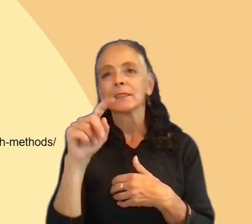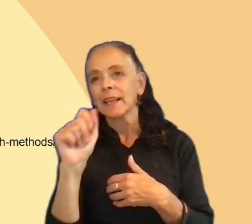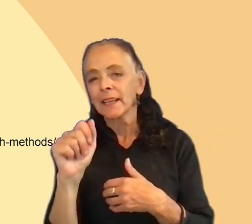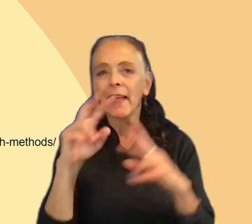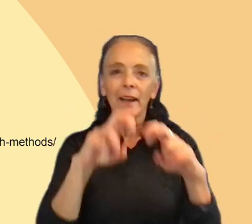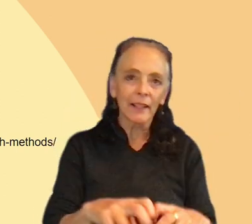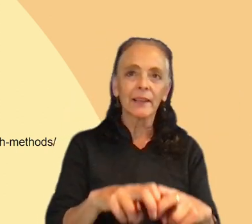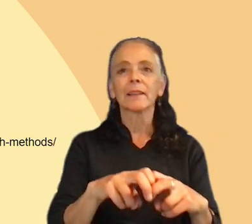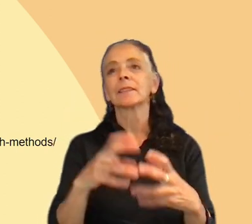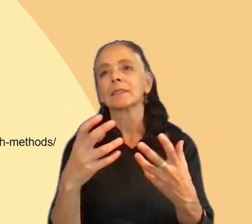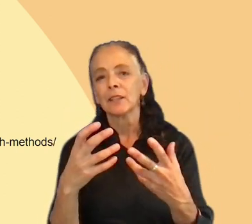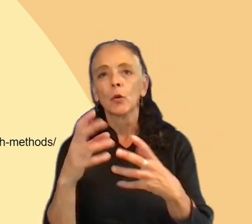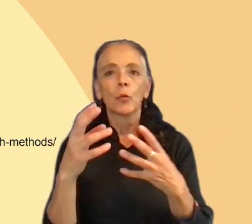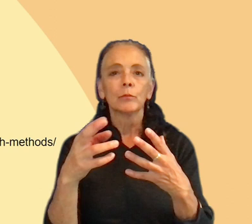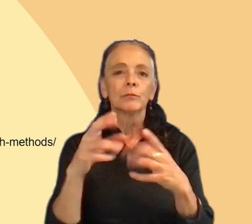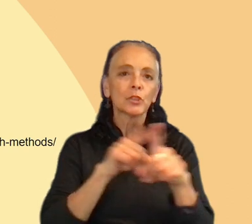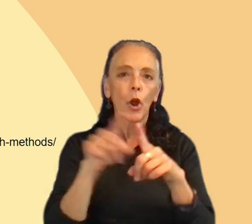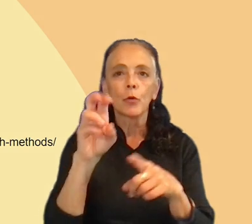star reviews for example